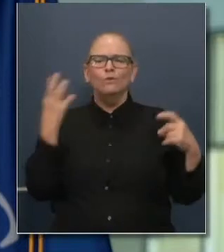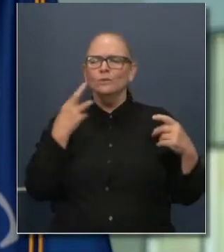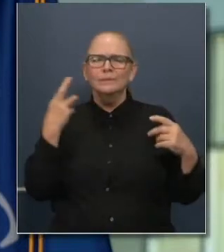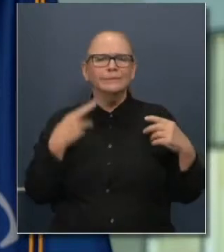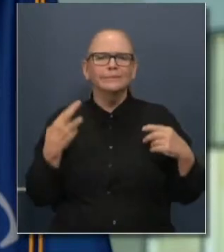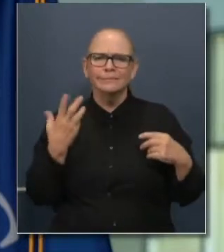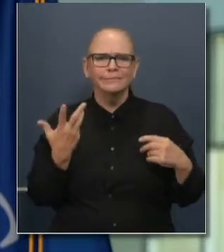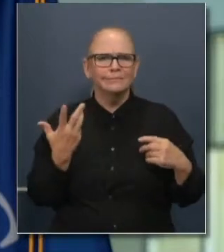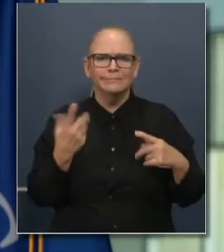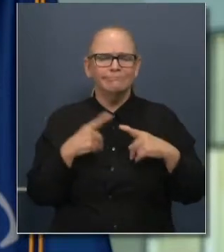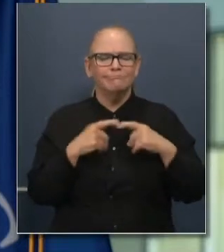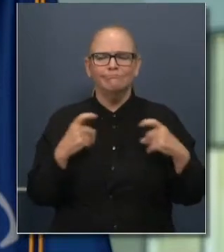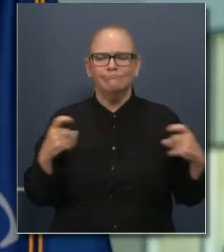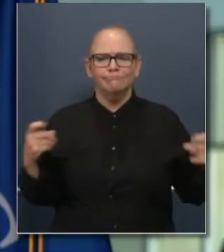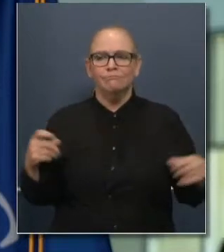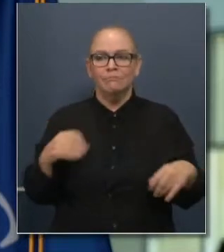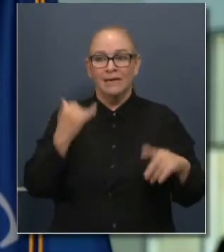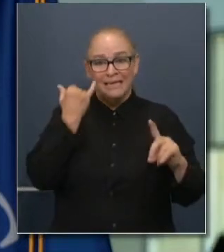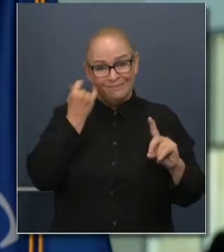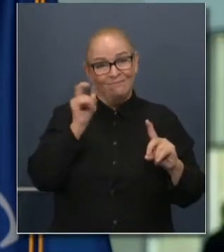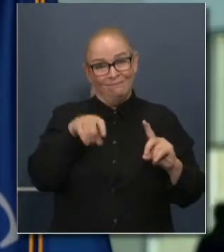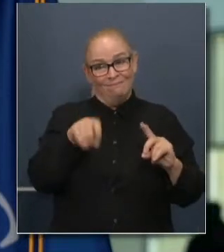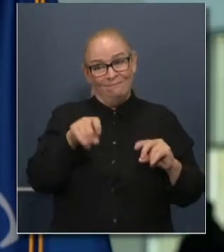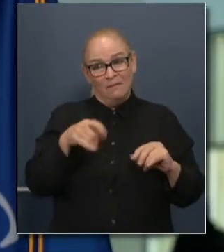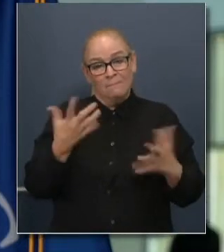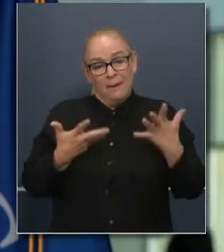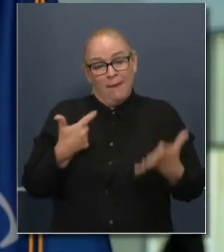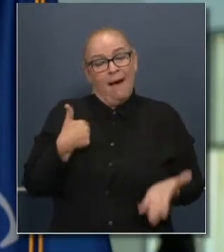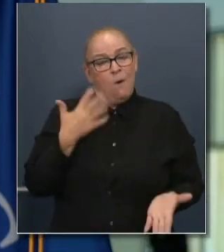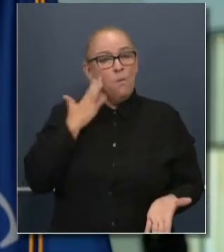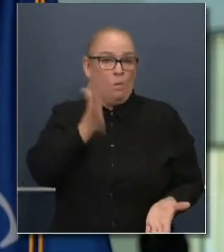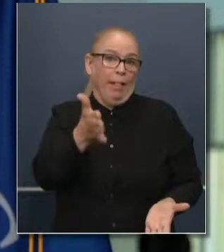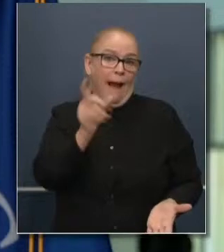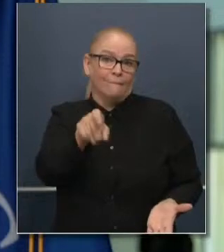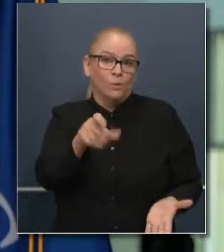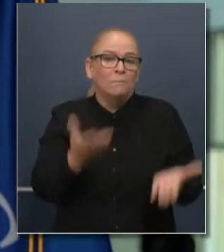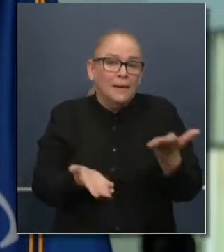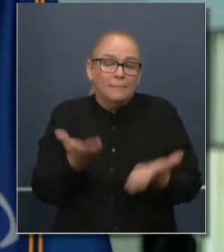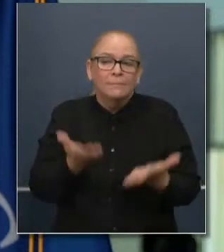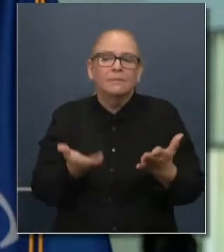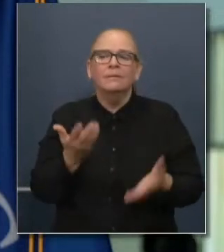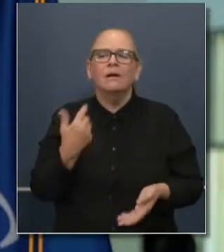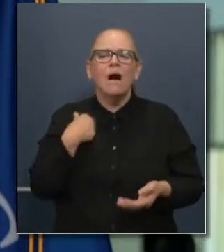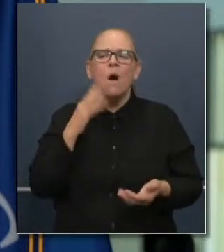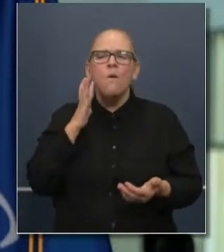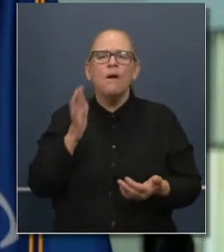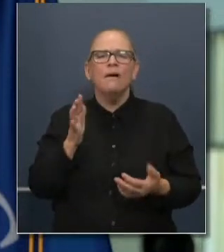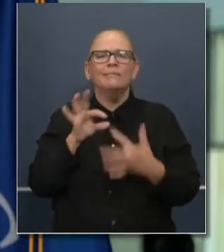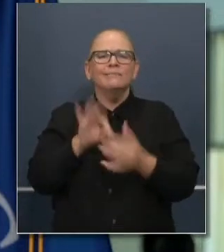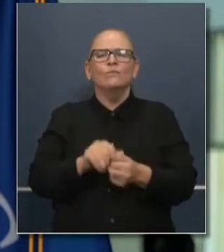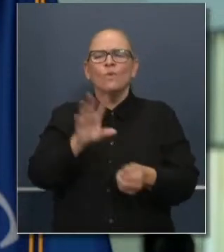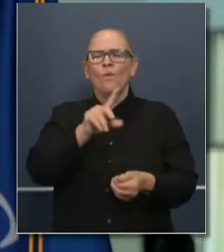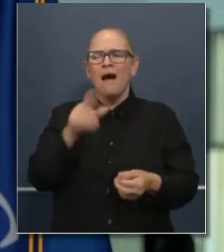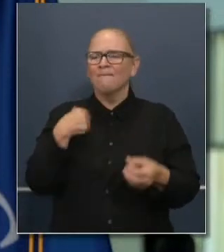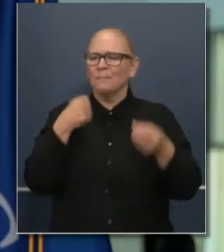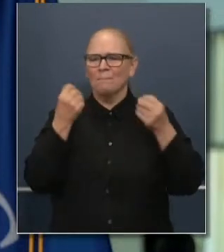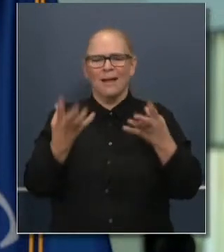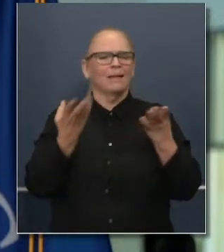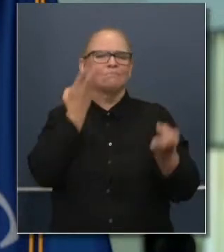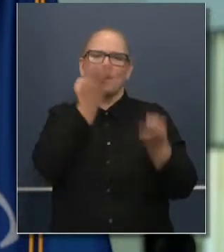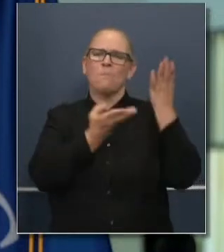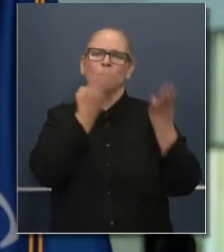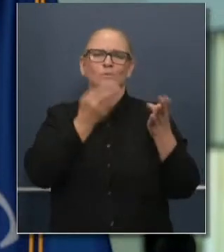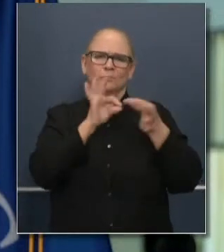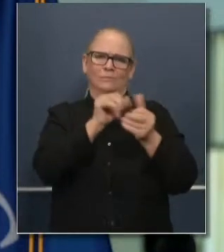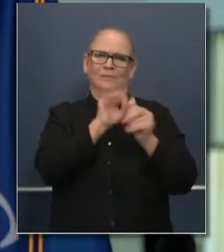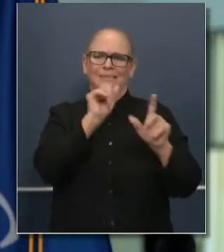considerations if that becomes necessary. As it relates to the broader issue, there are many different proposals, many that may be coming to